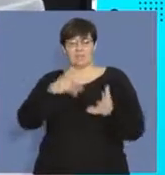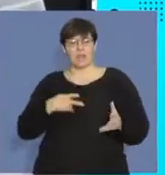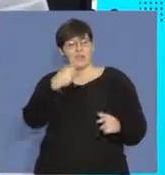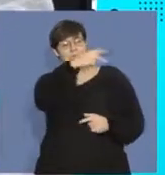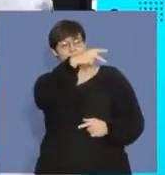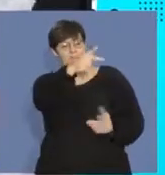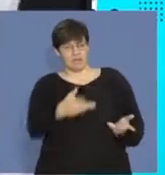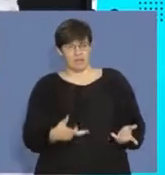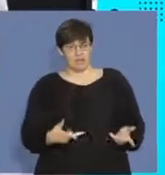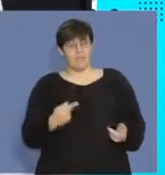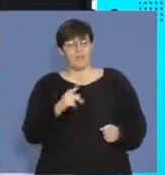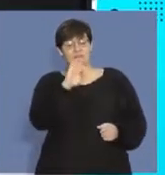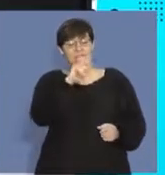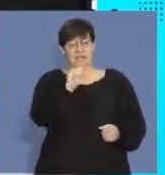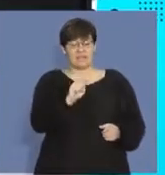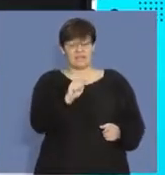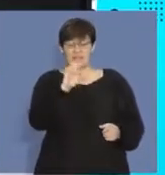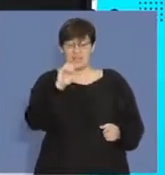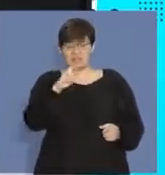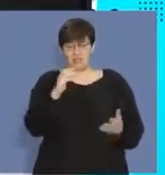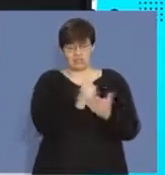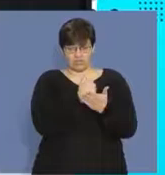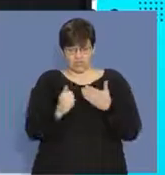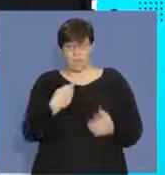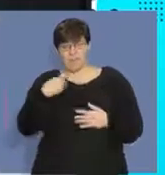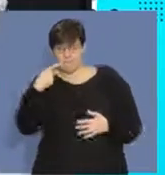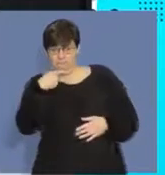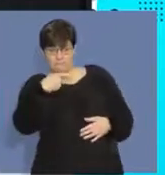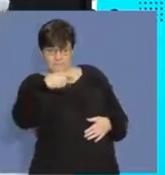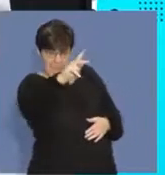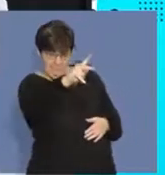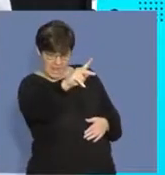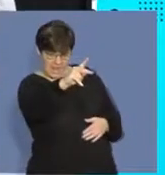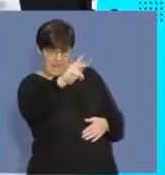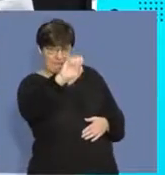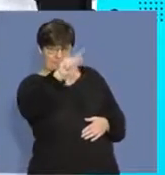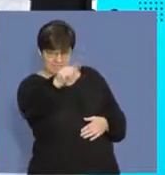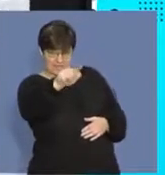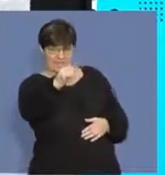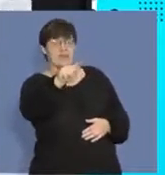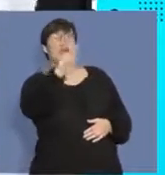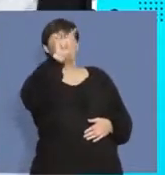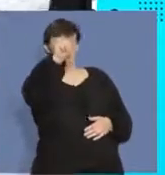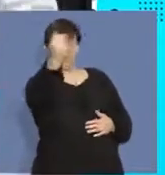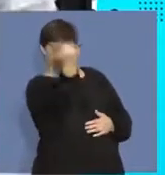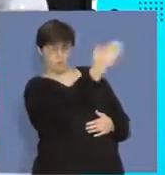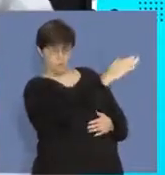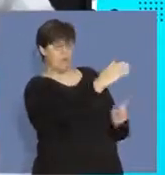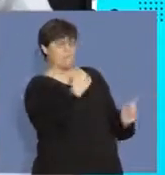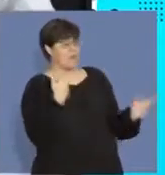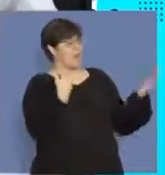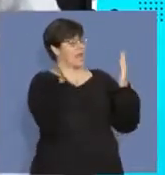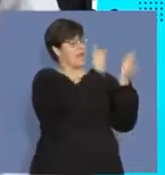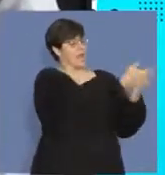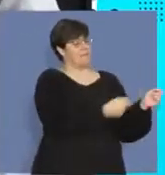user. But if the business is registered as a VAT vendor, it means therefore that the business will pay the